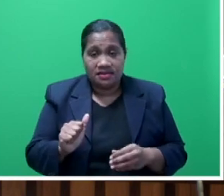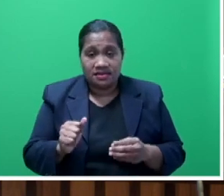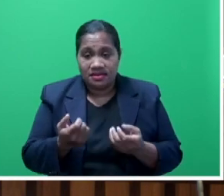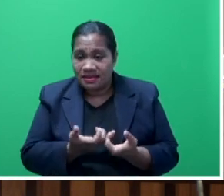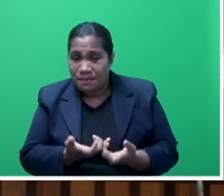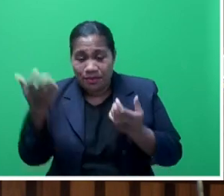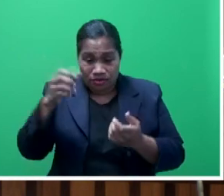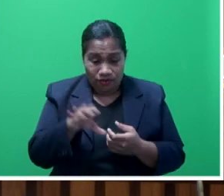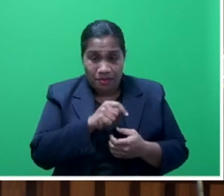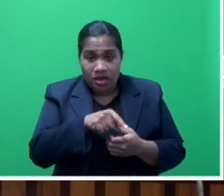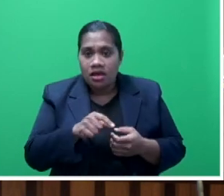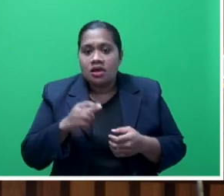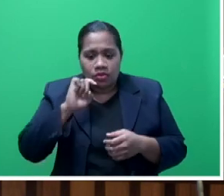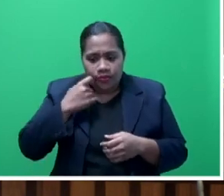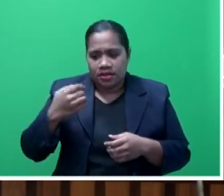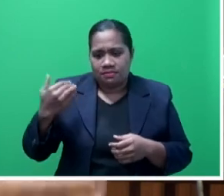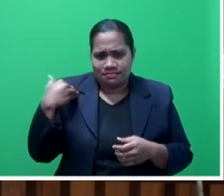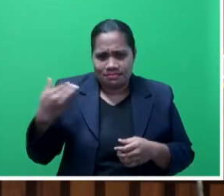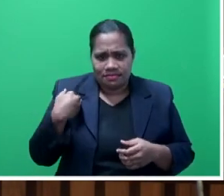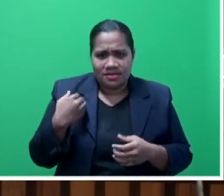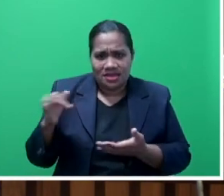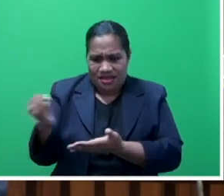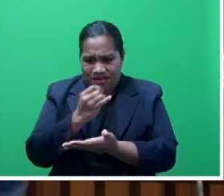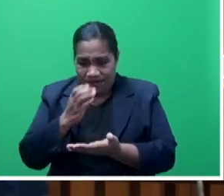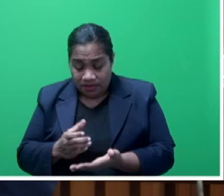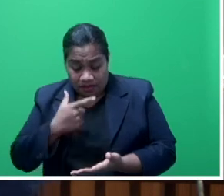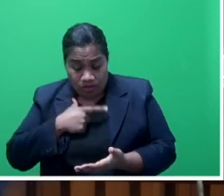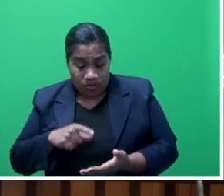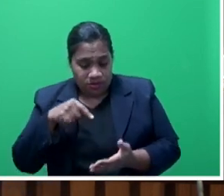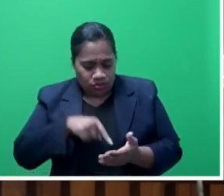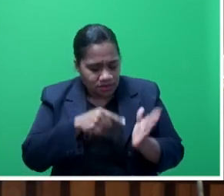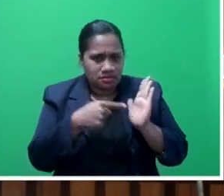investor who made the decision in the first place based on that regulation,